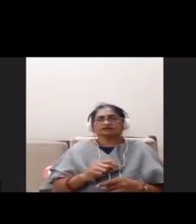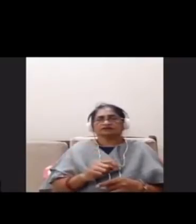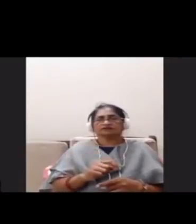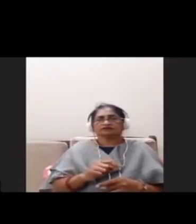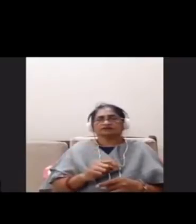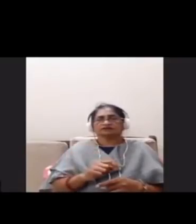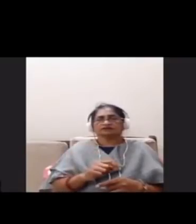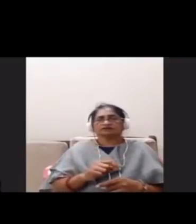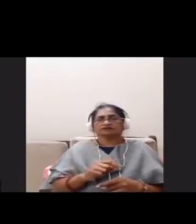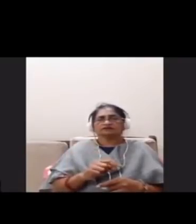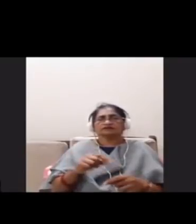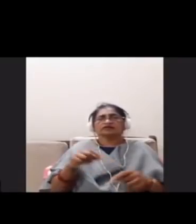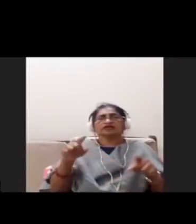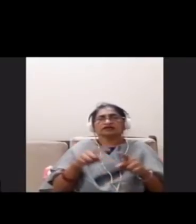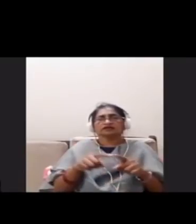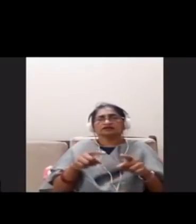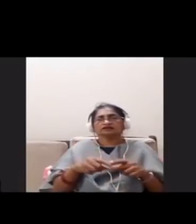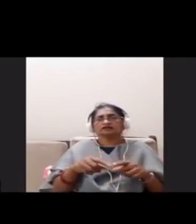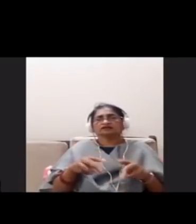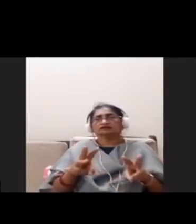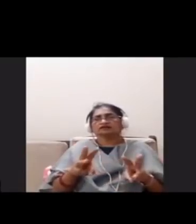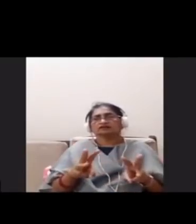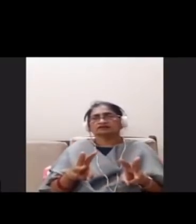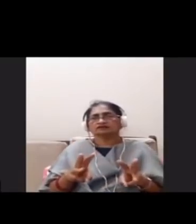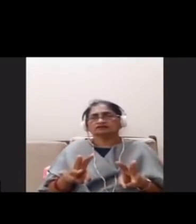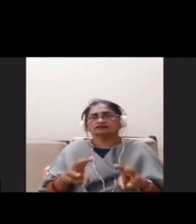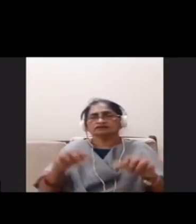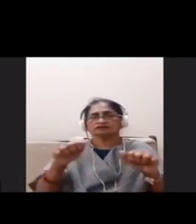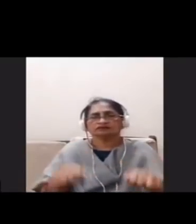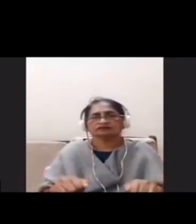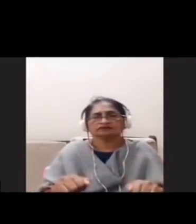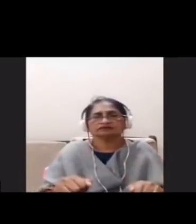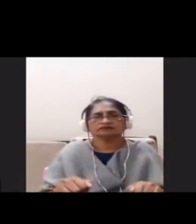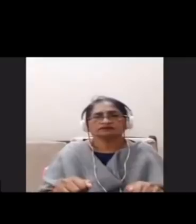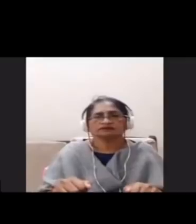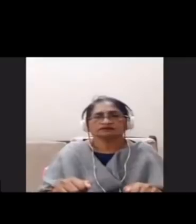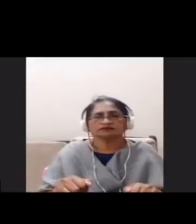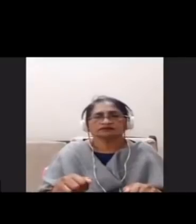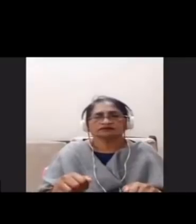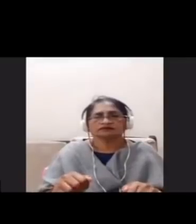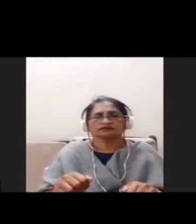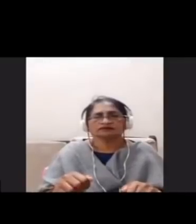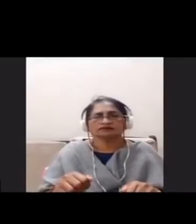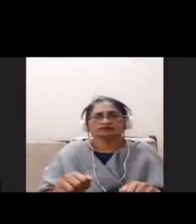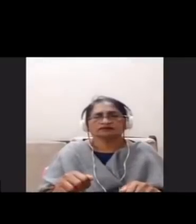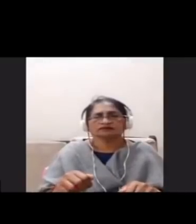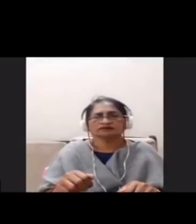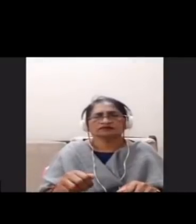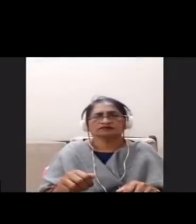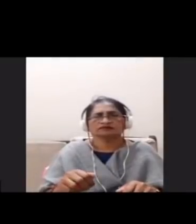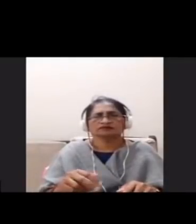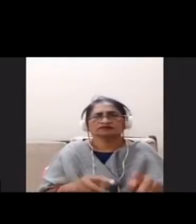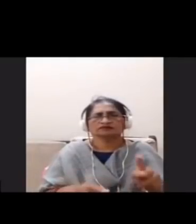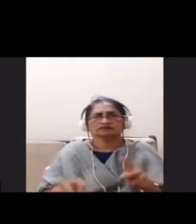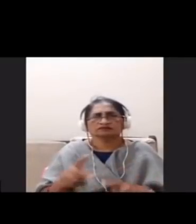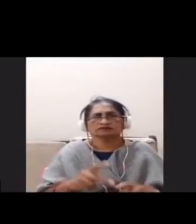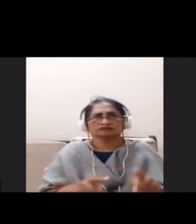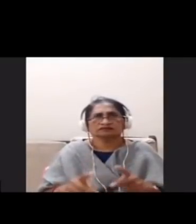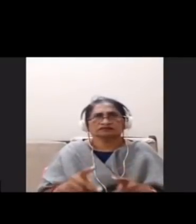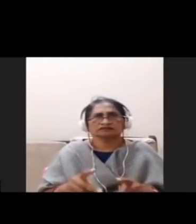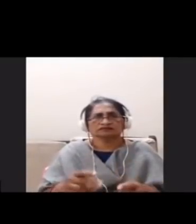This team also addresses the sustainable development goals. This theme is leaving no one